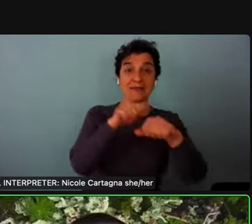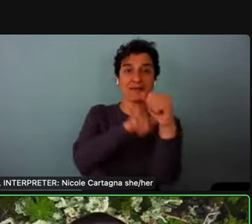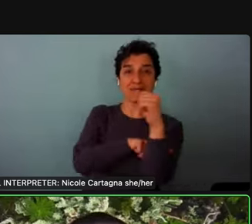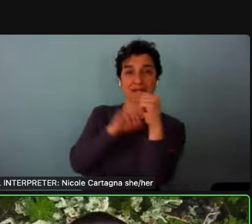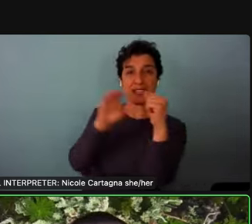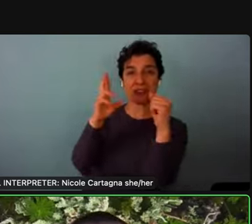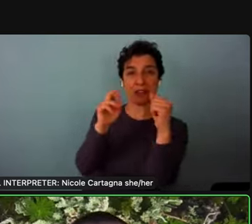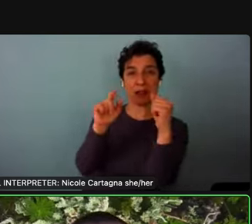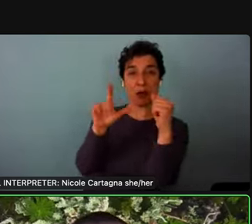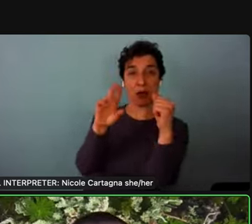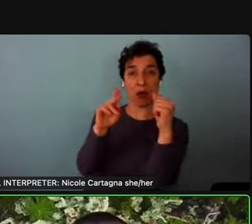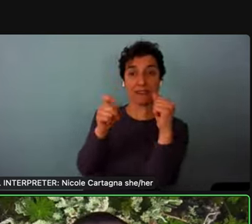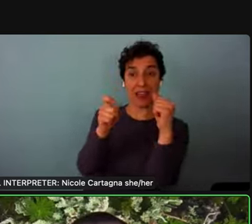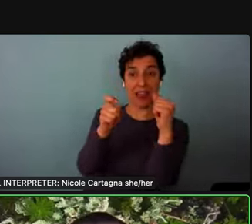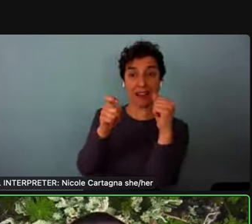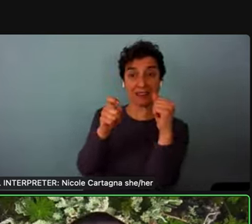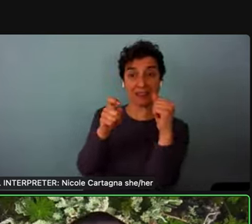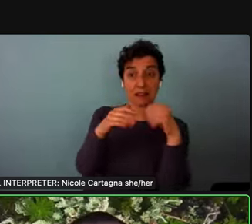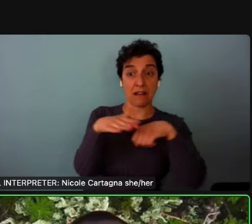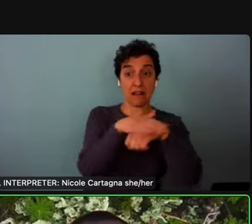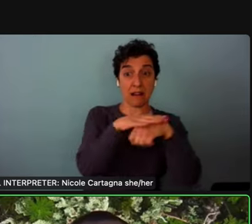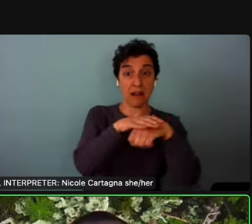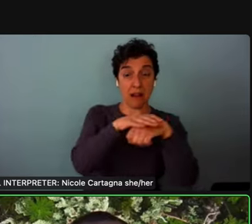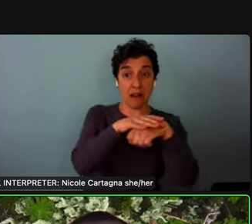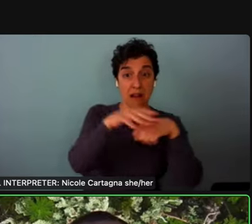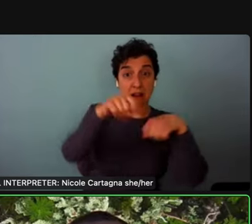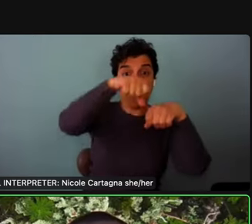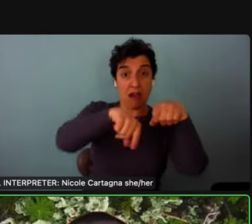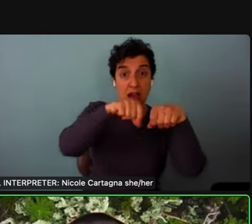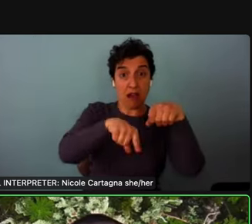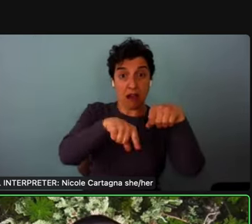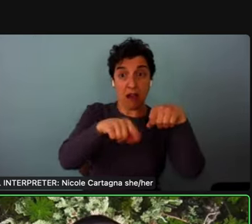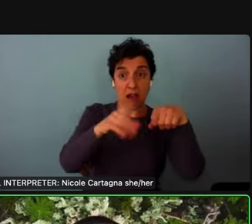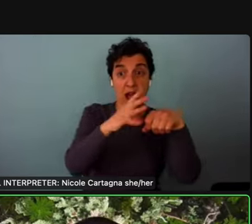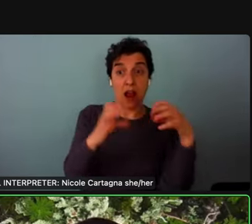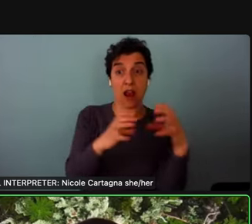cortical areas project to the pons and the contralateral cerebellum.